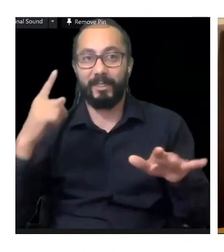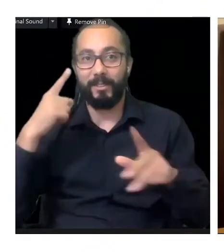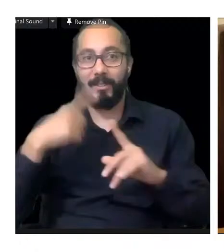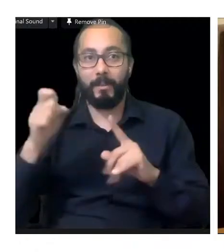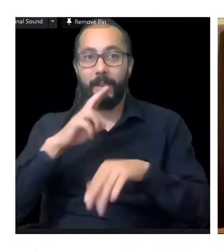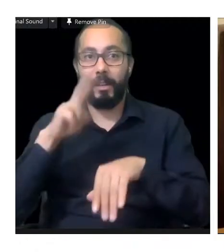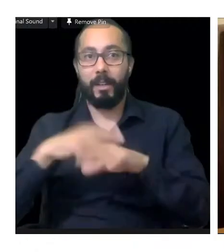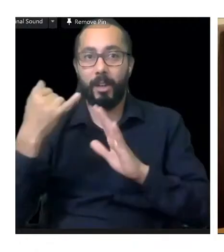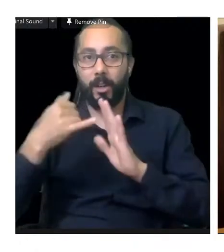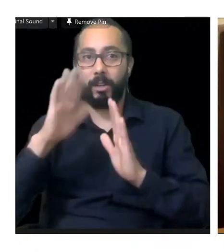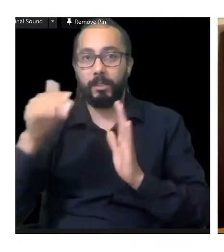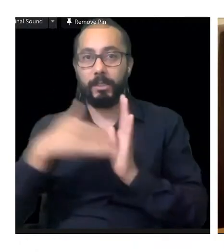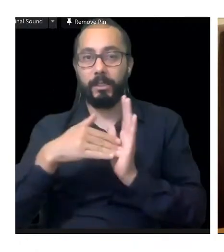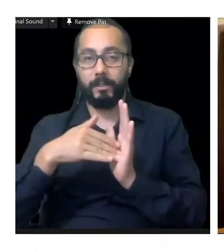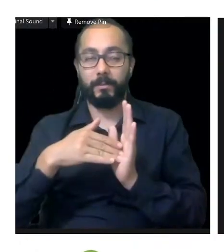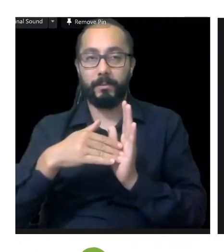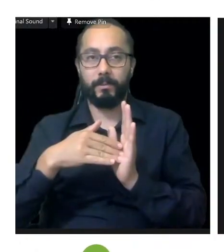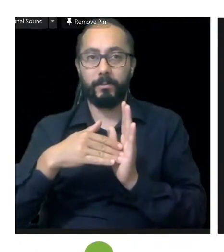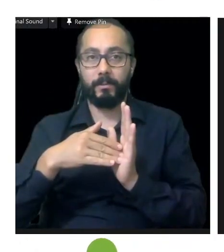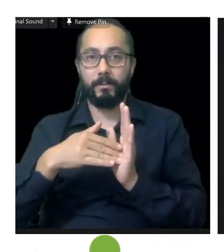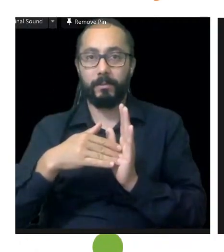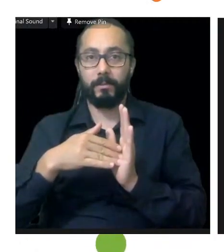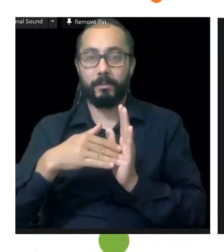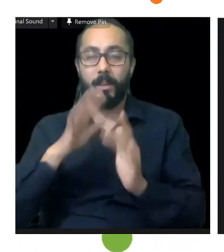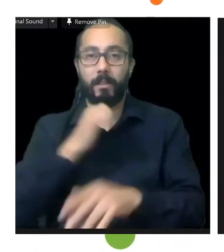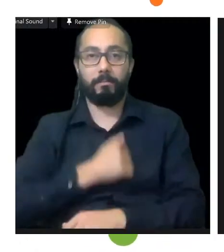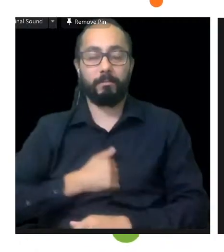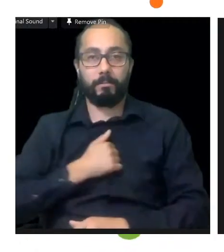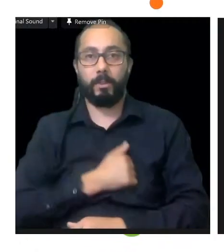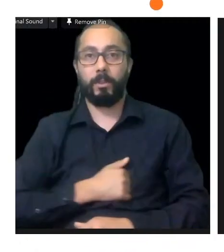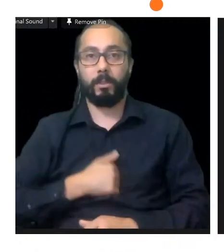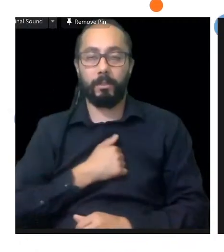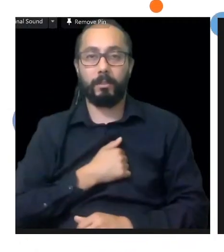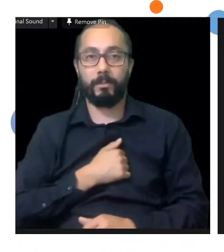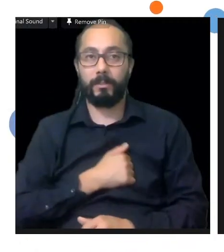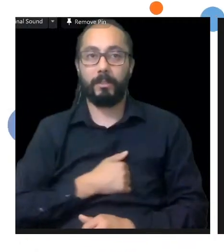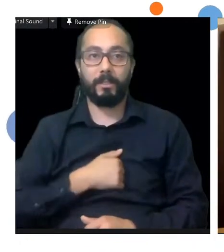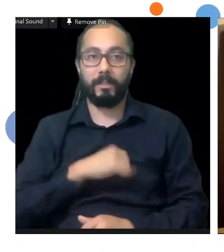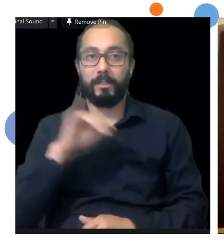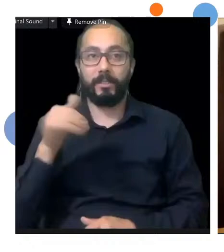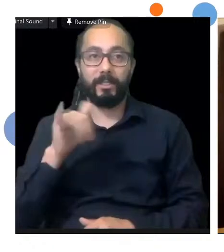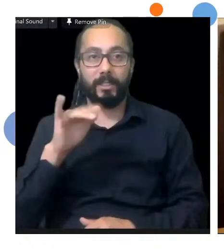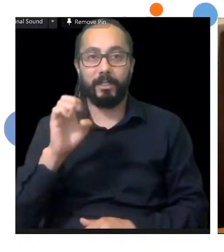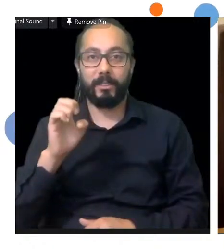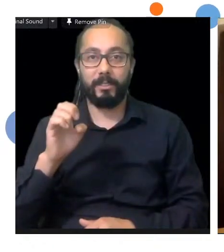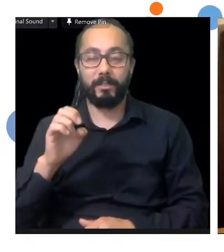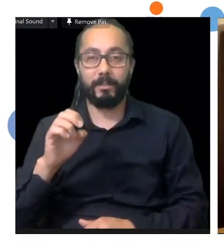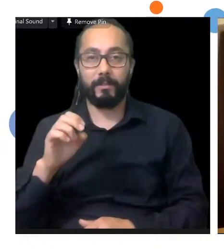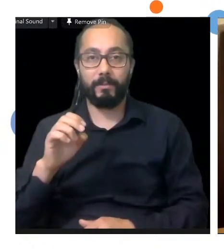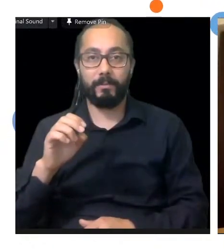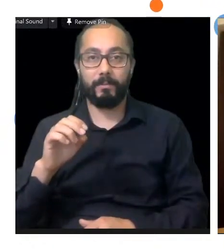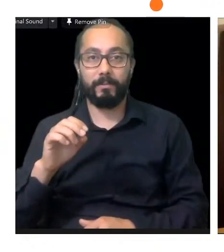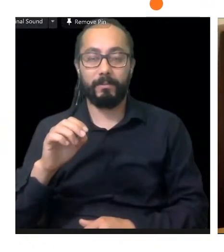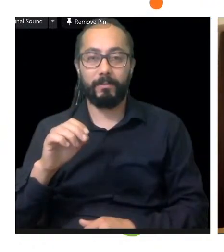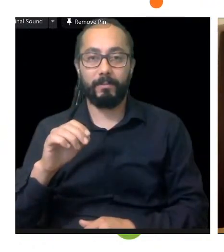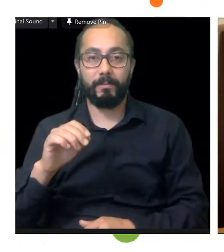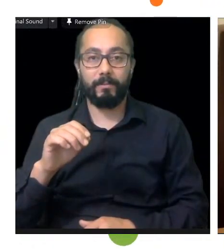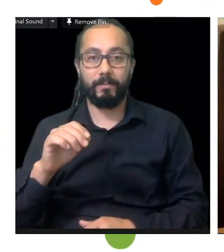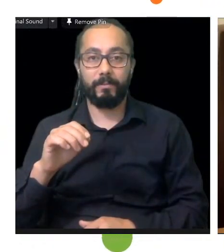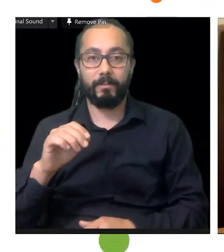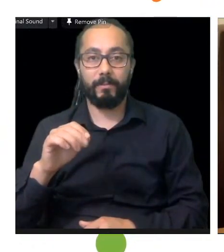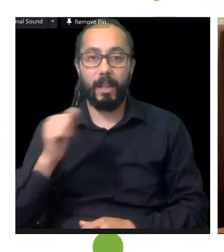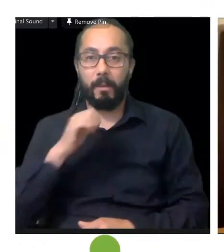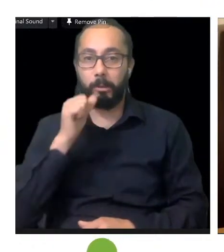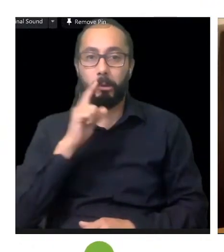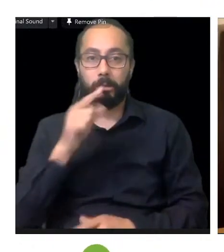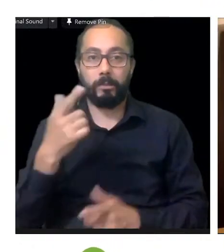I think... Very sorry. That's okay, Jane. And it's working, so I'm not sure why it's not working